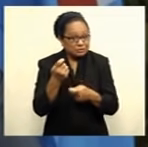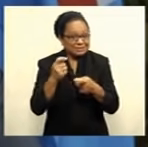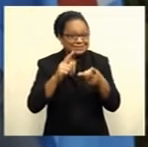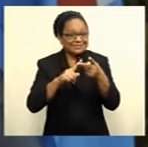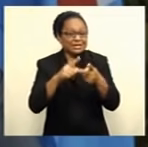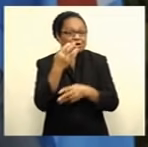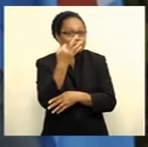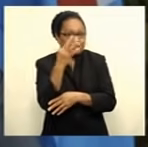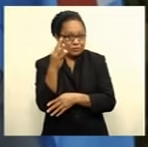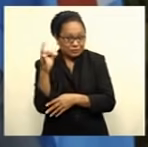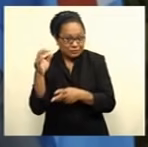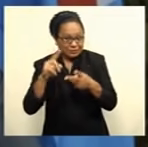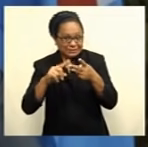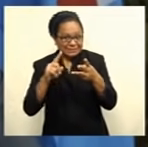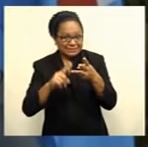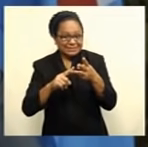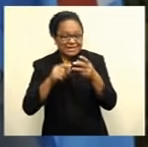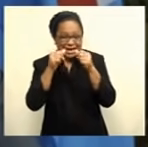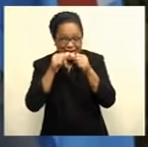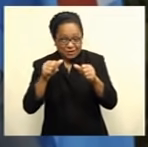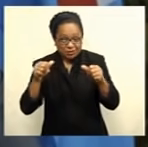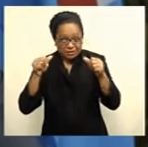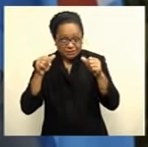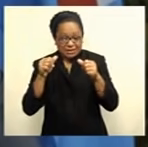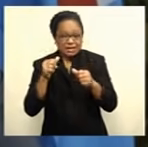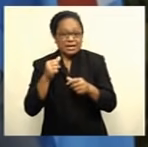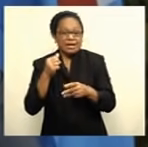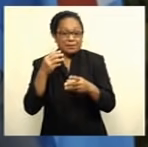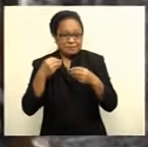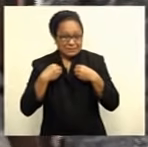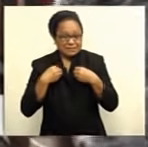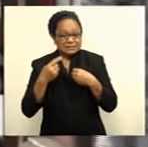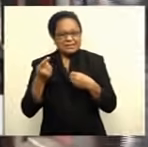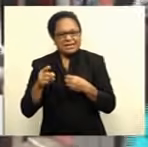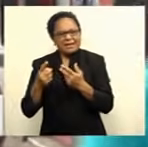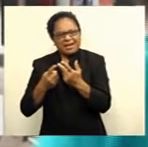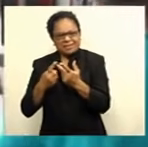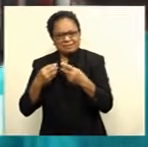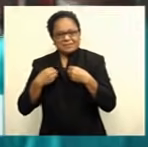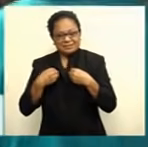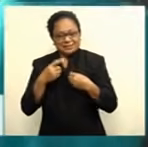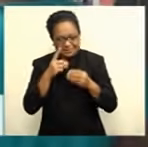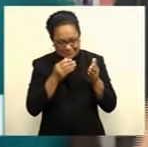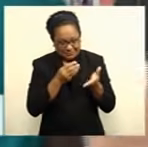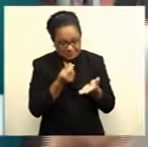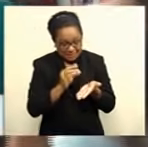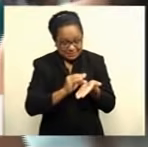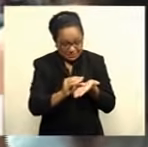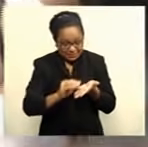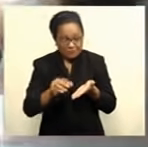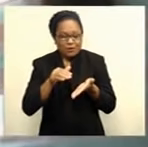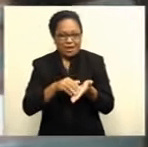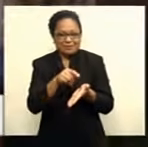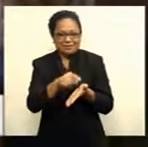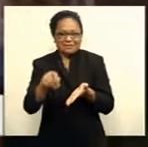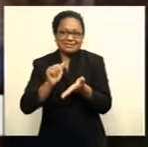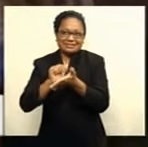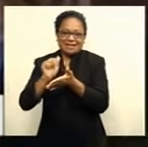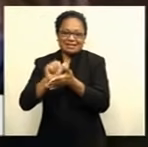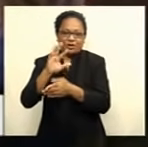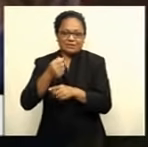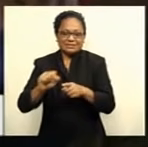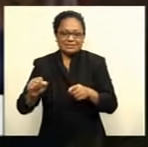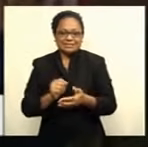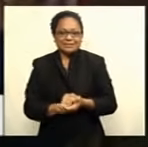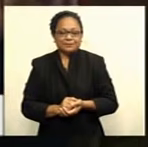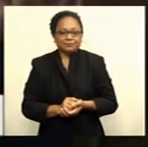forestry, agro-business, and also for manufacturing. The government is also expanding the scope of which businesses